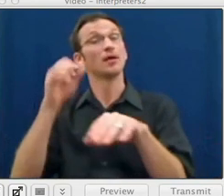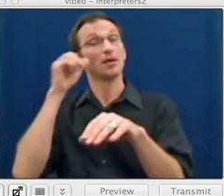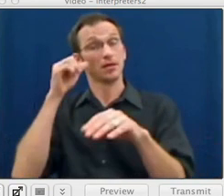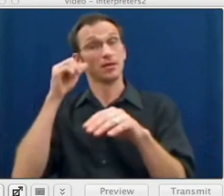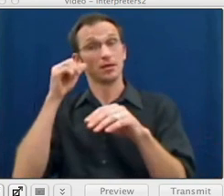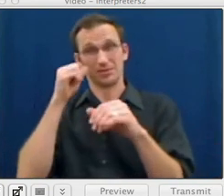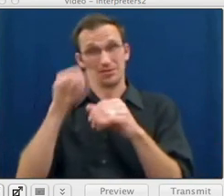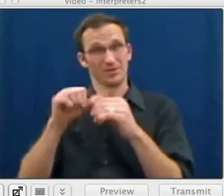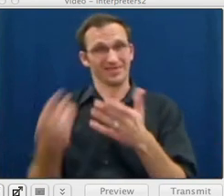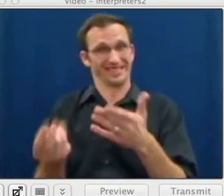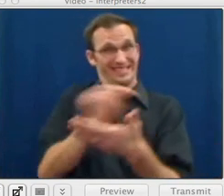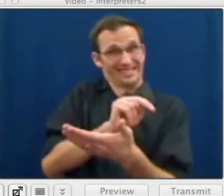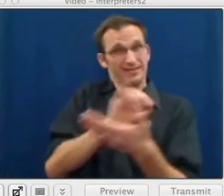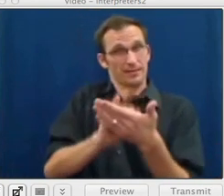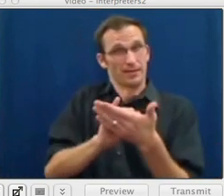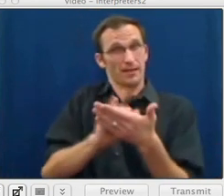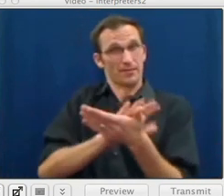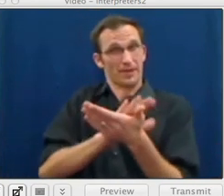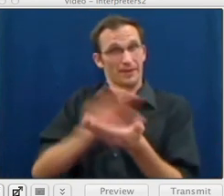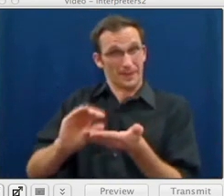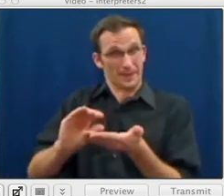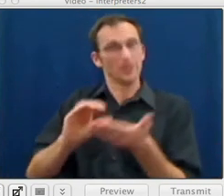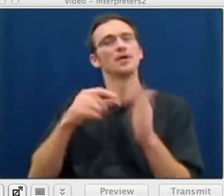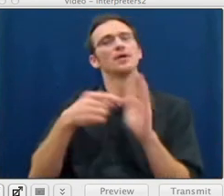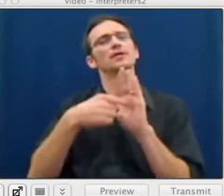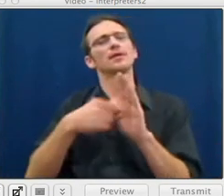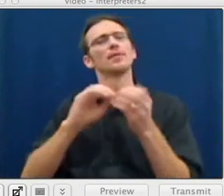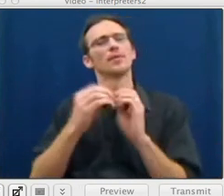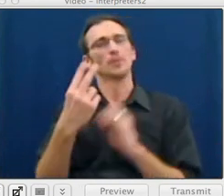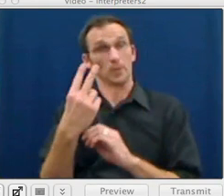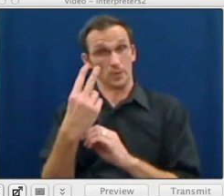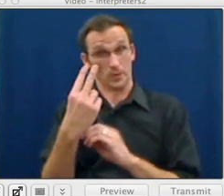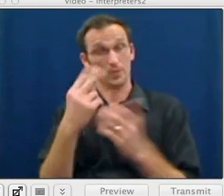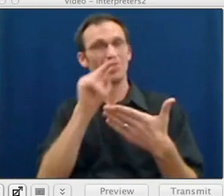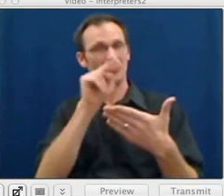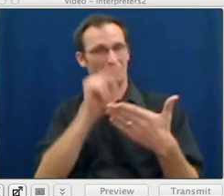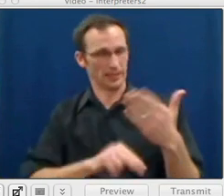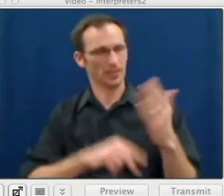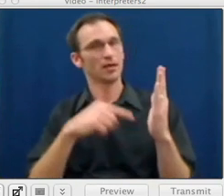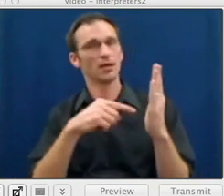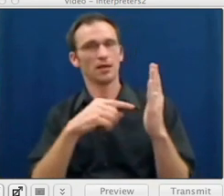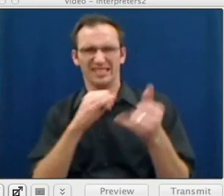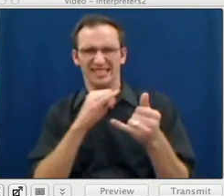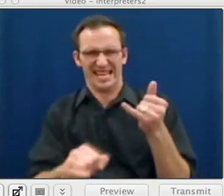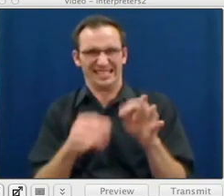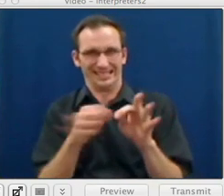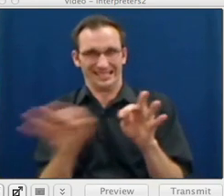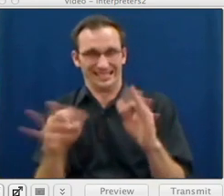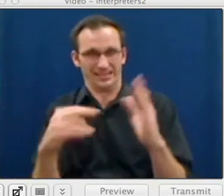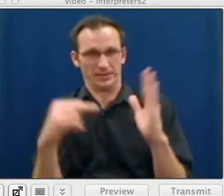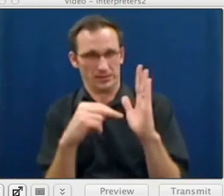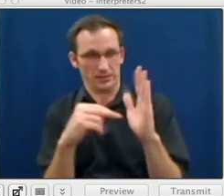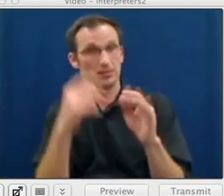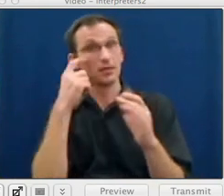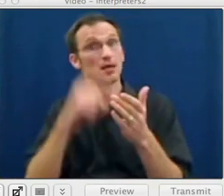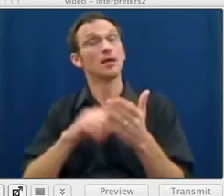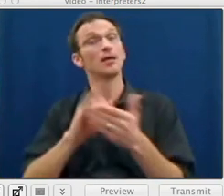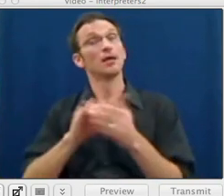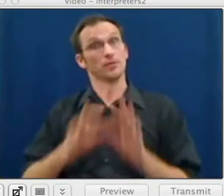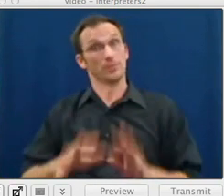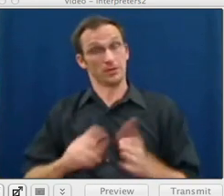on in your packet under example number 2, it's literally the last sentence. She says, "What helped in